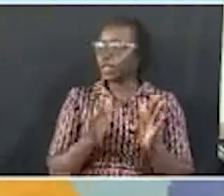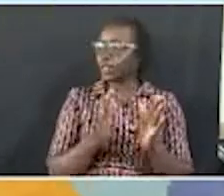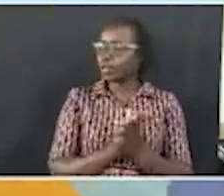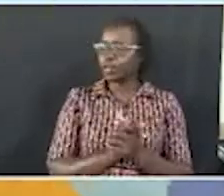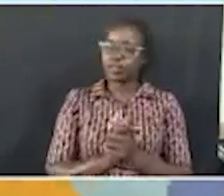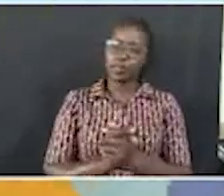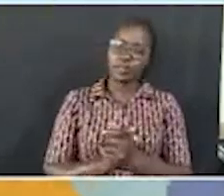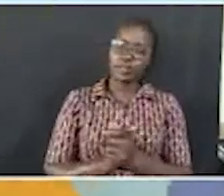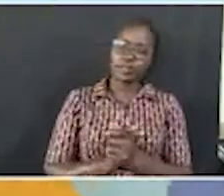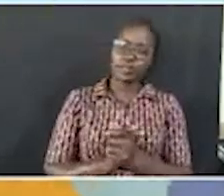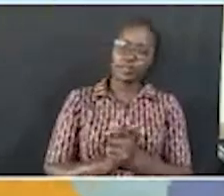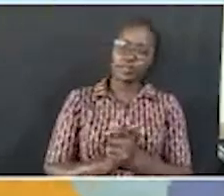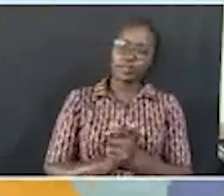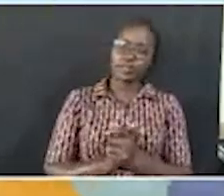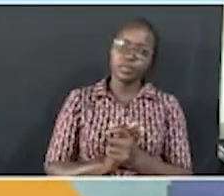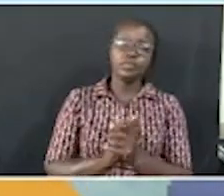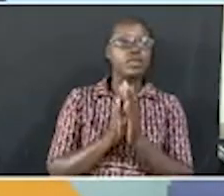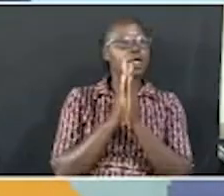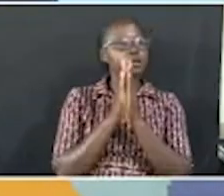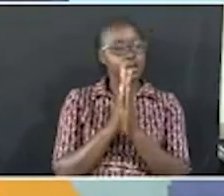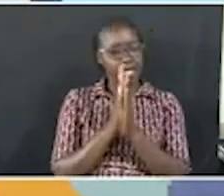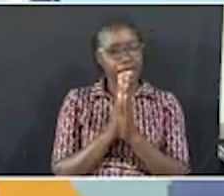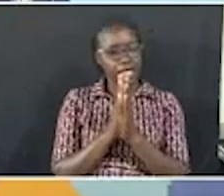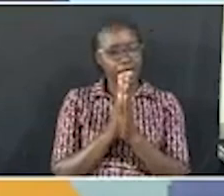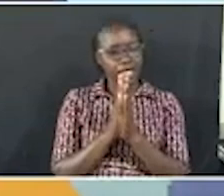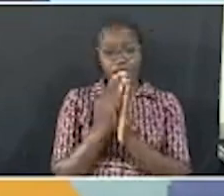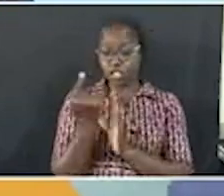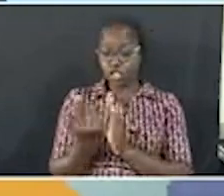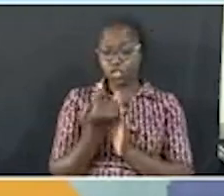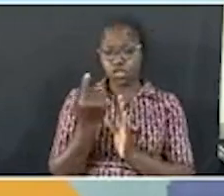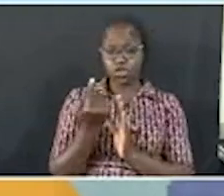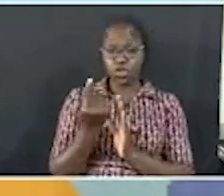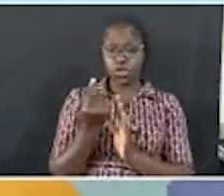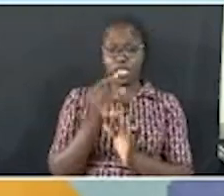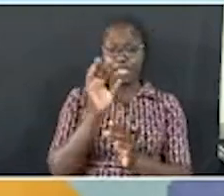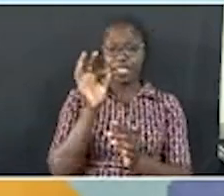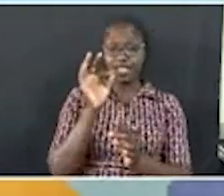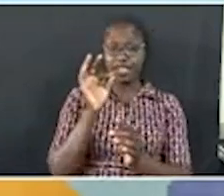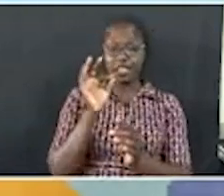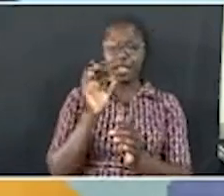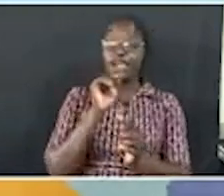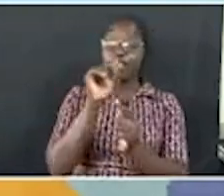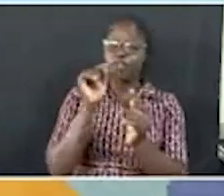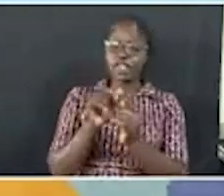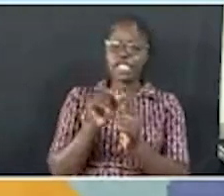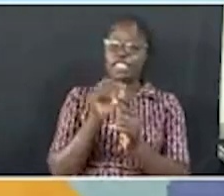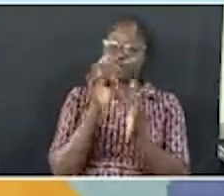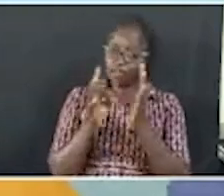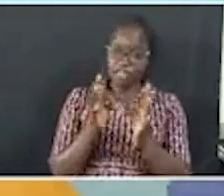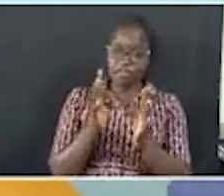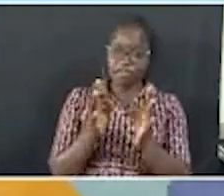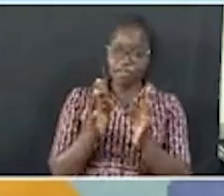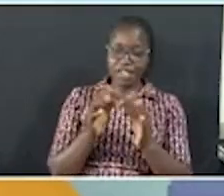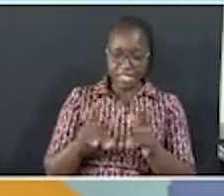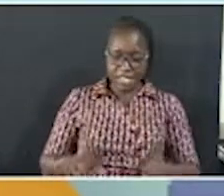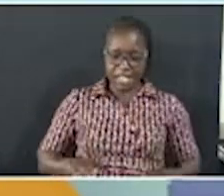the way. Prayer is only effective if it is your lifestyle.